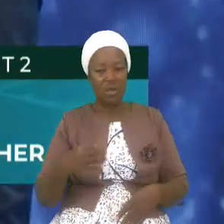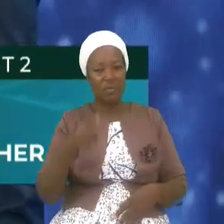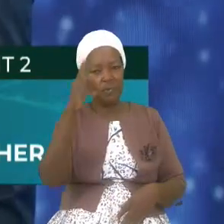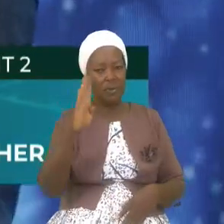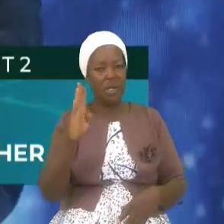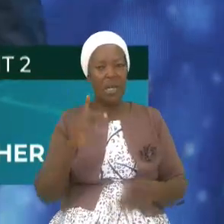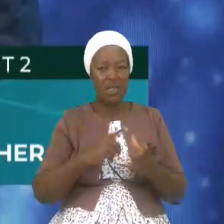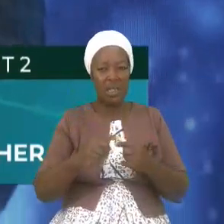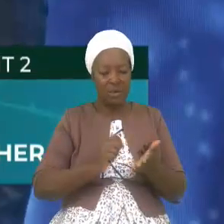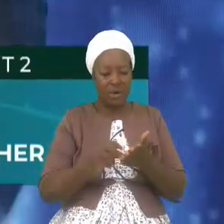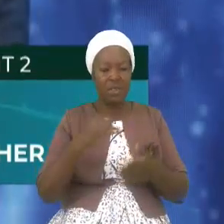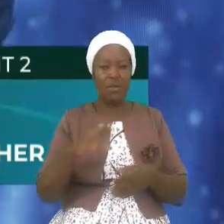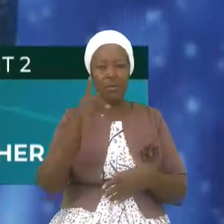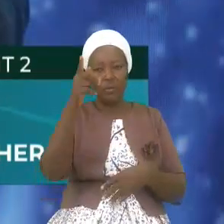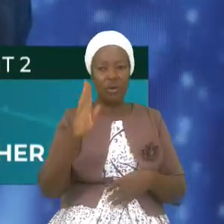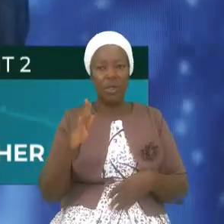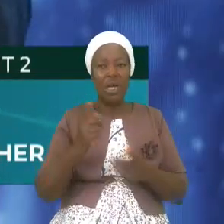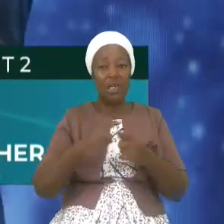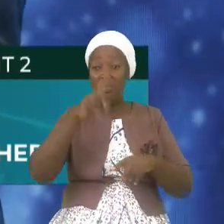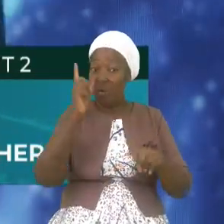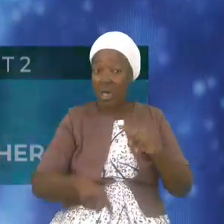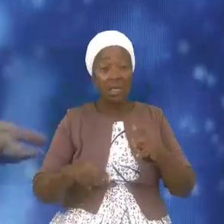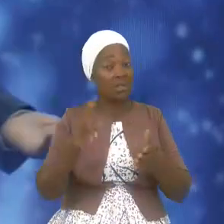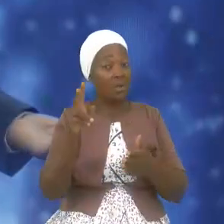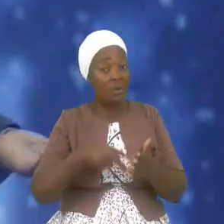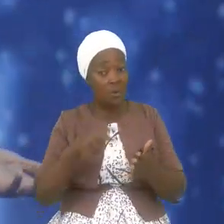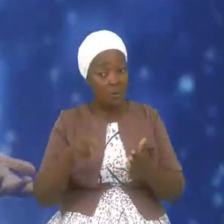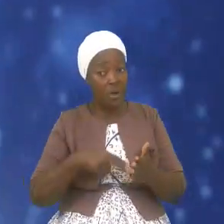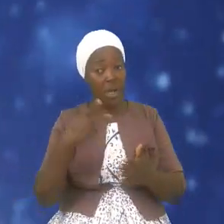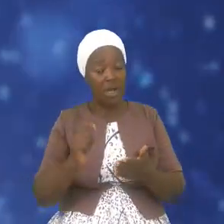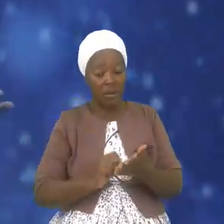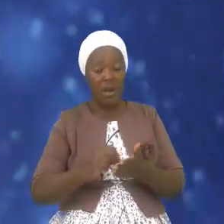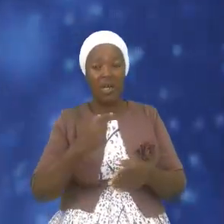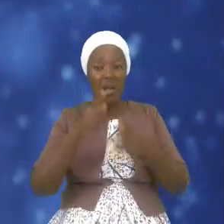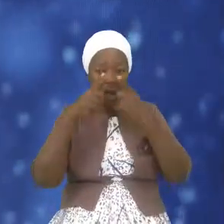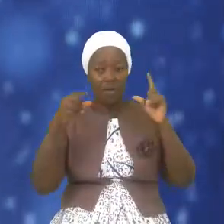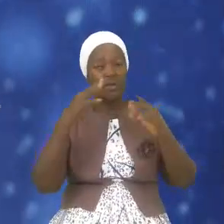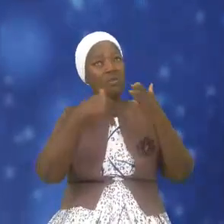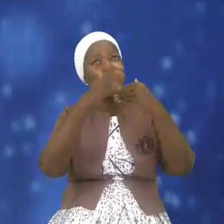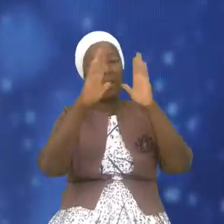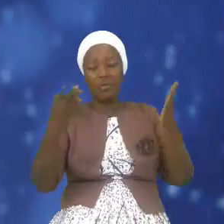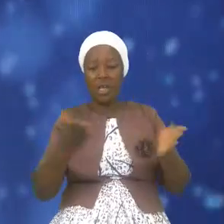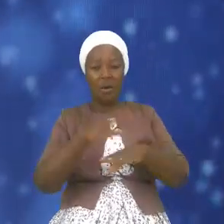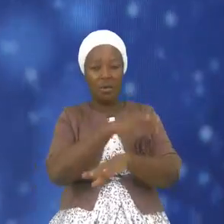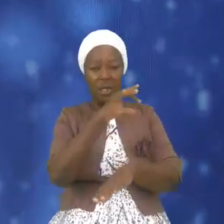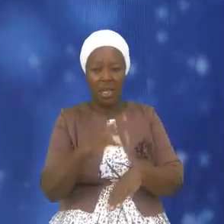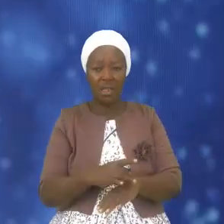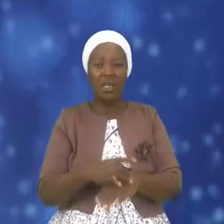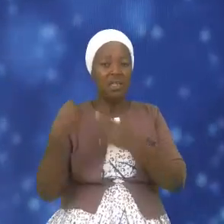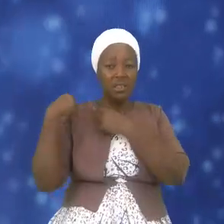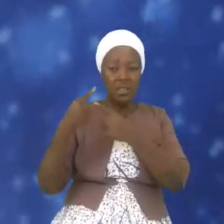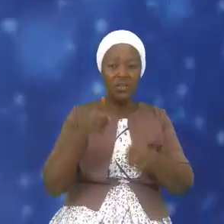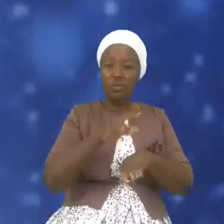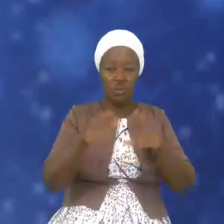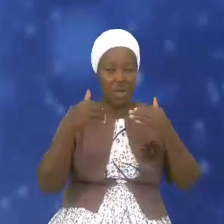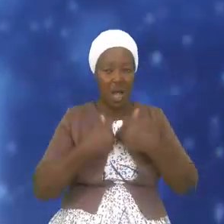the writing and the language of heaven here on earth, since you don't have the Spirit of God to interpret unto